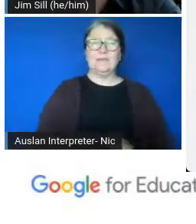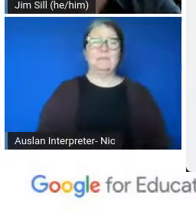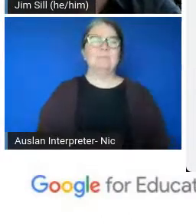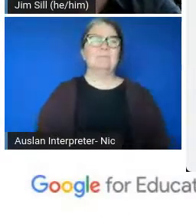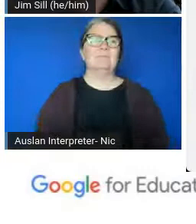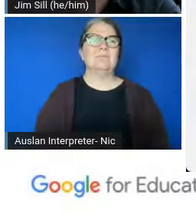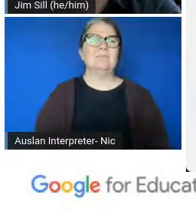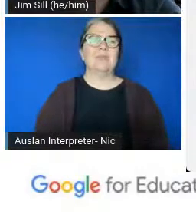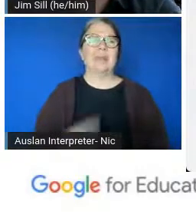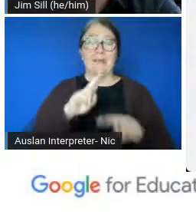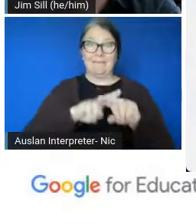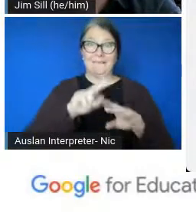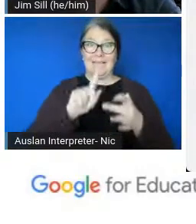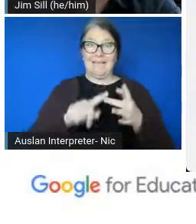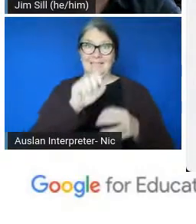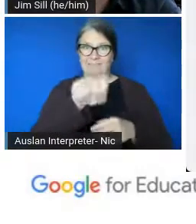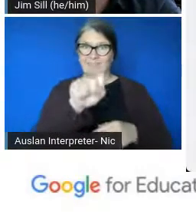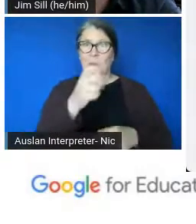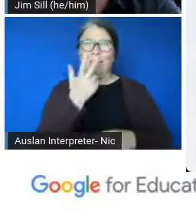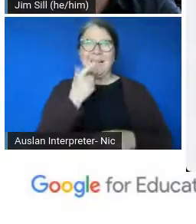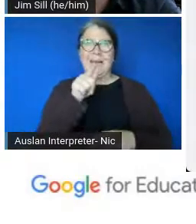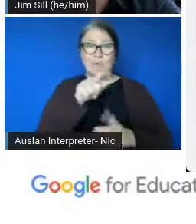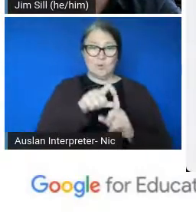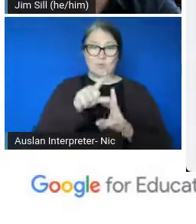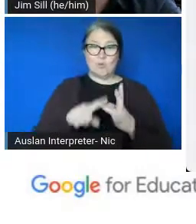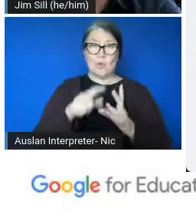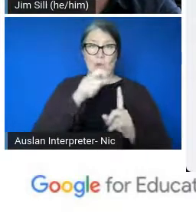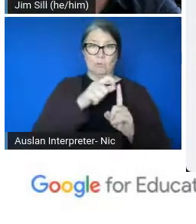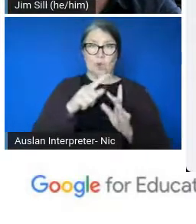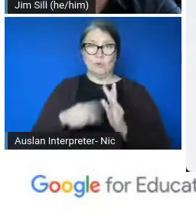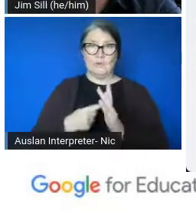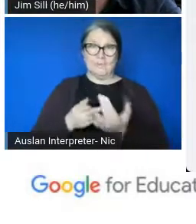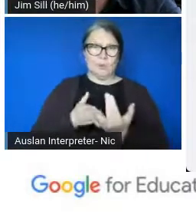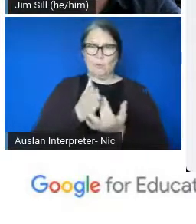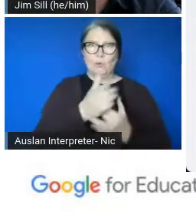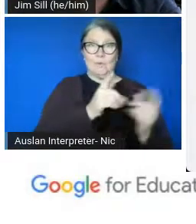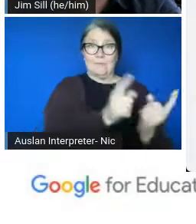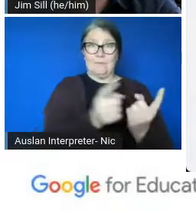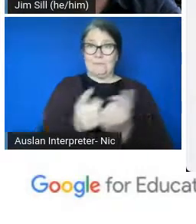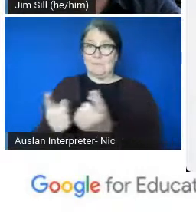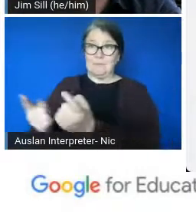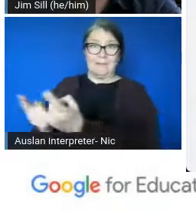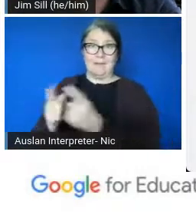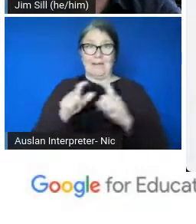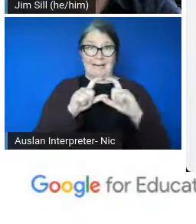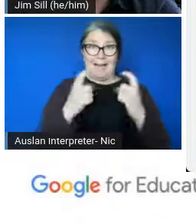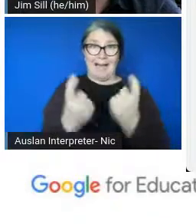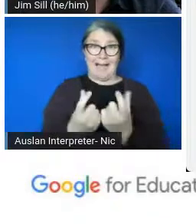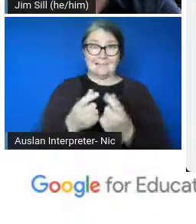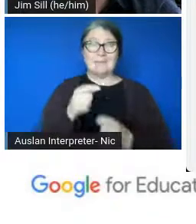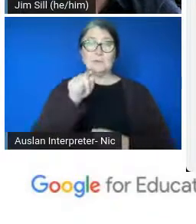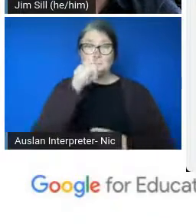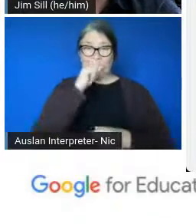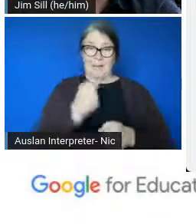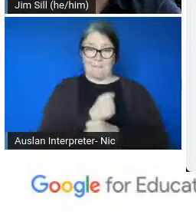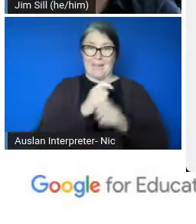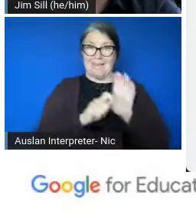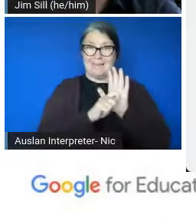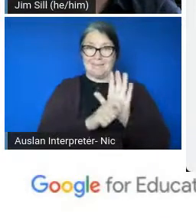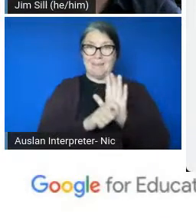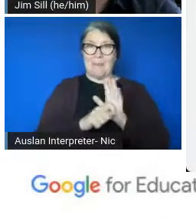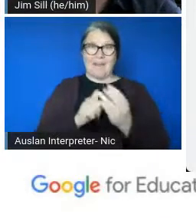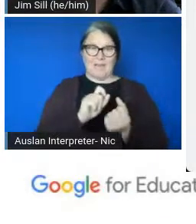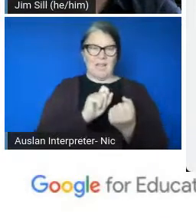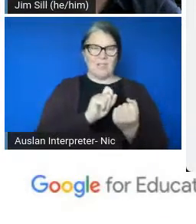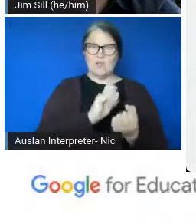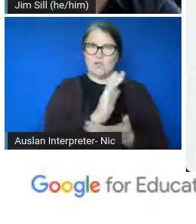project across multiple classes, as you said, Jim, you'd be able to create the template and then share it so everyone in all of those classes have it. I like that.